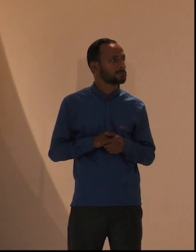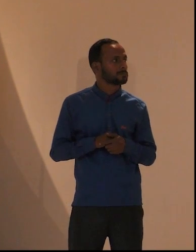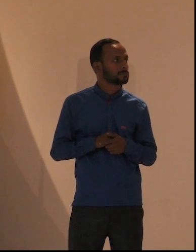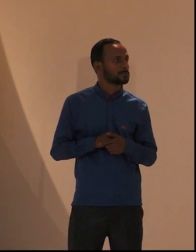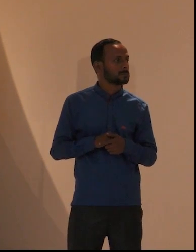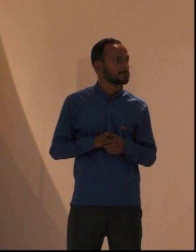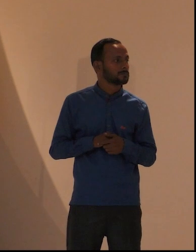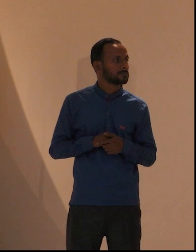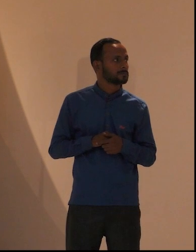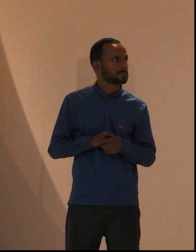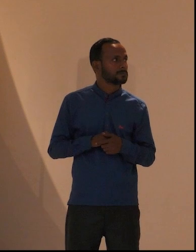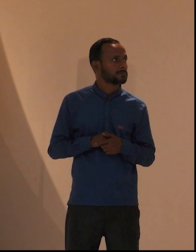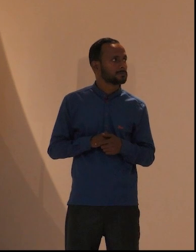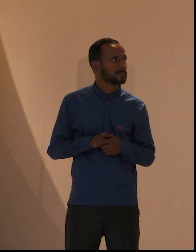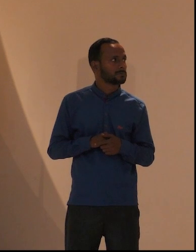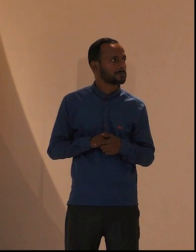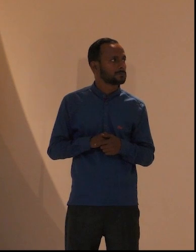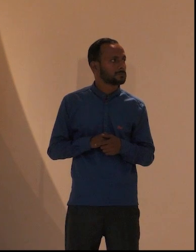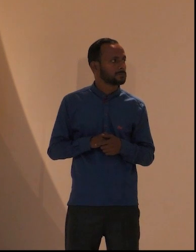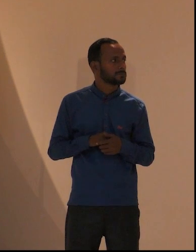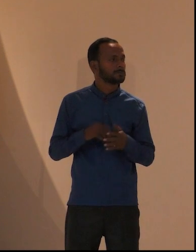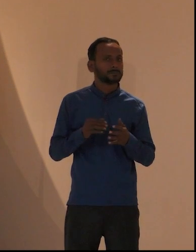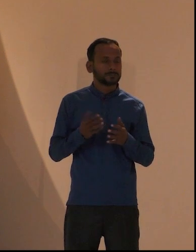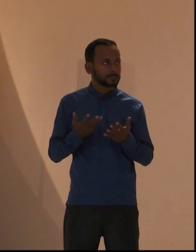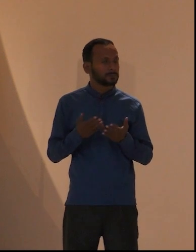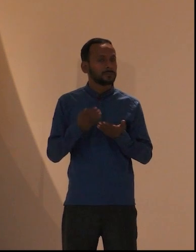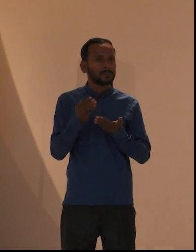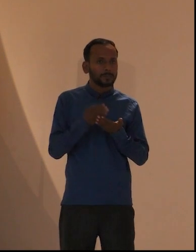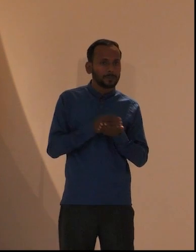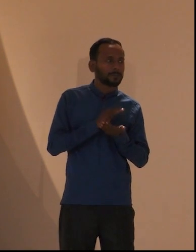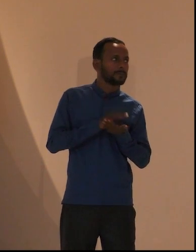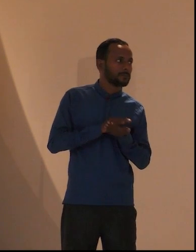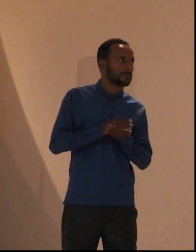Sorry, we messed up image. This is while the conservation work was on,